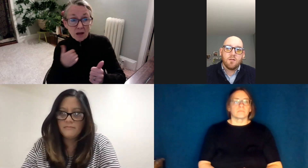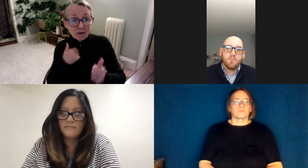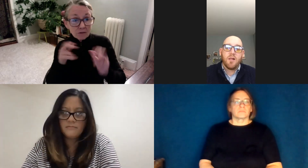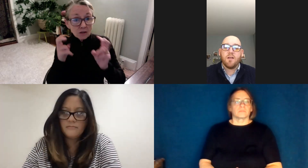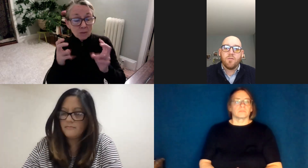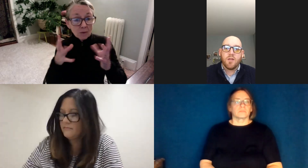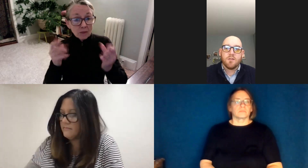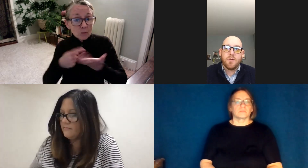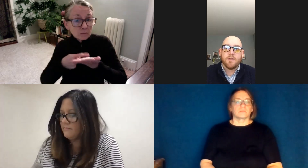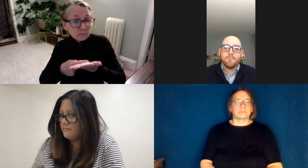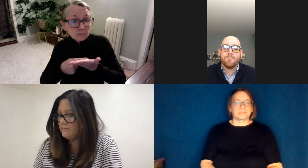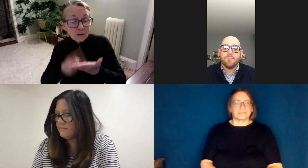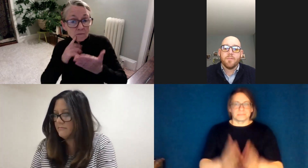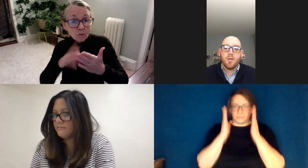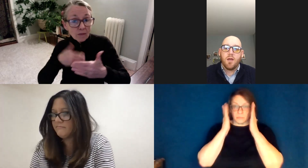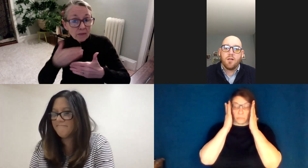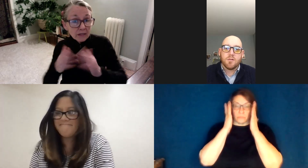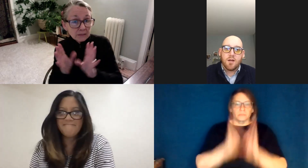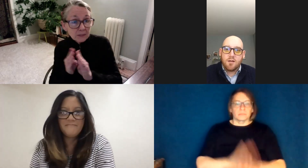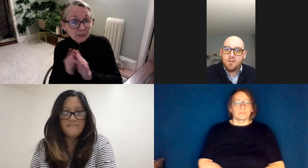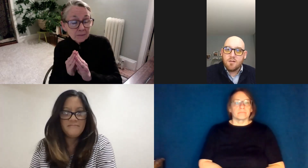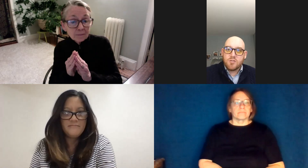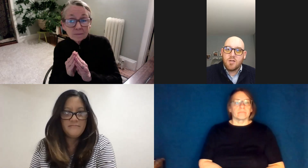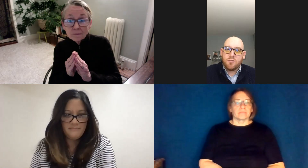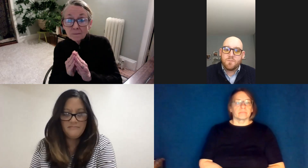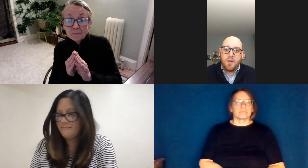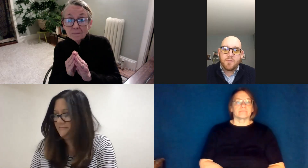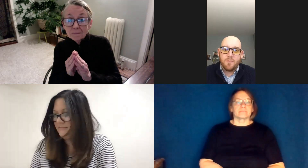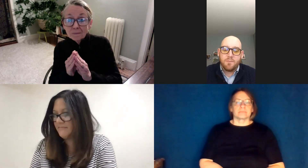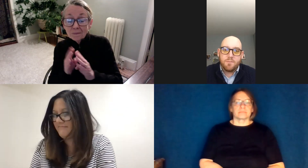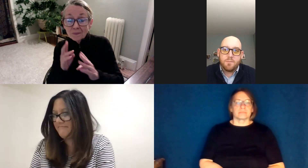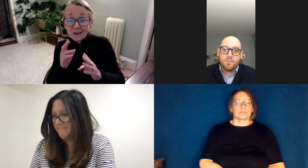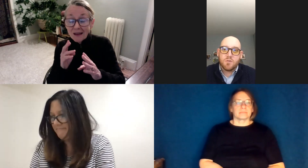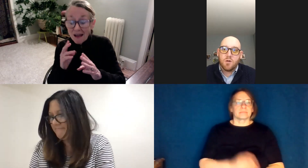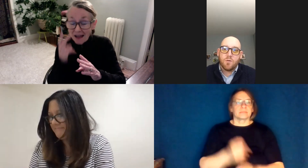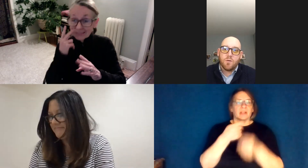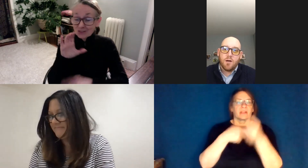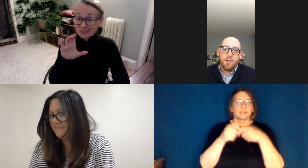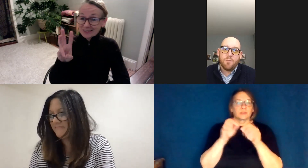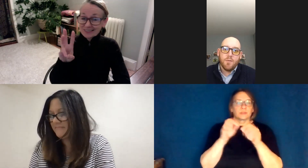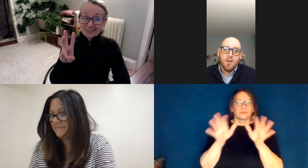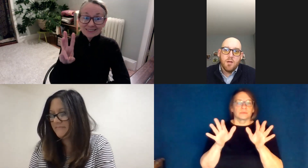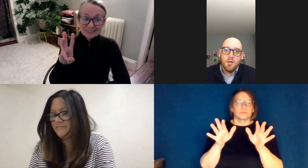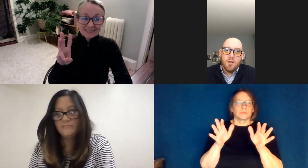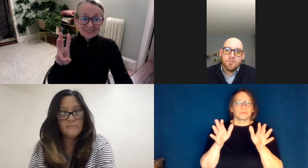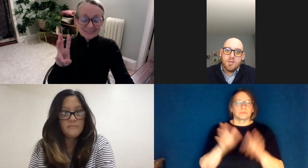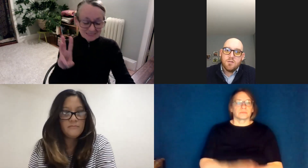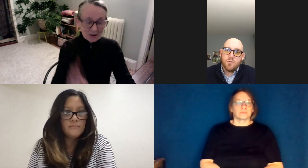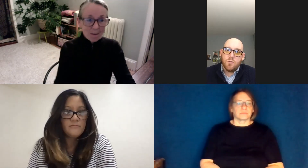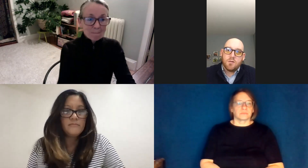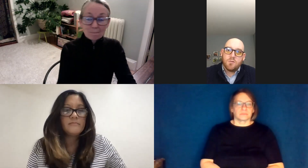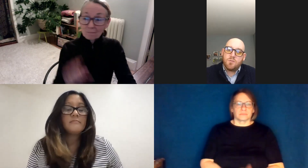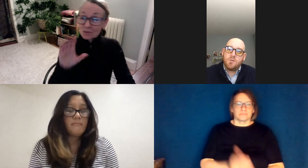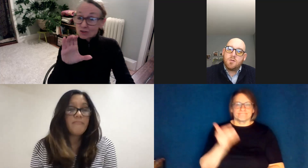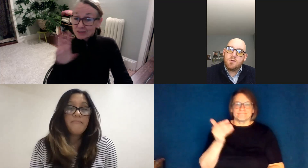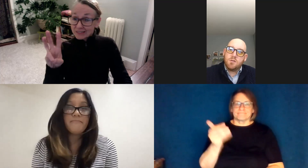to plan for the next meeting. And looks like Christine just popped up. So Christine, do